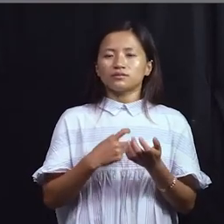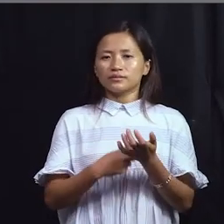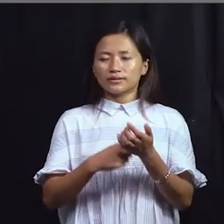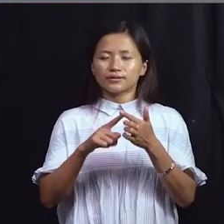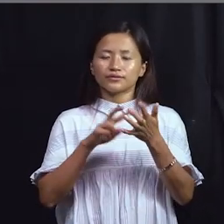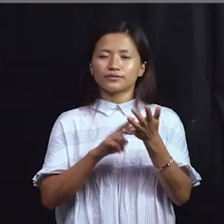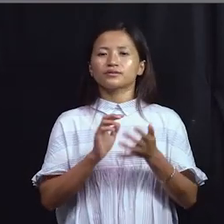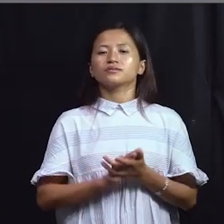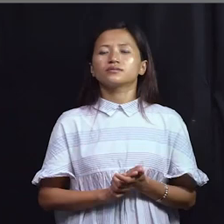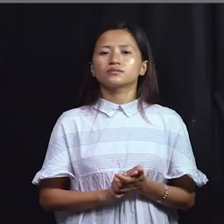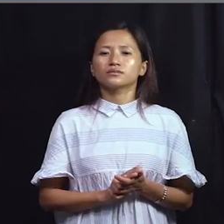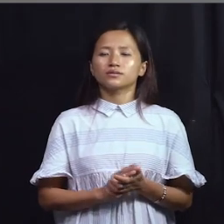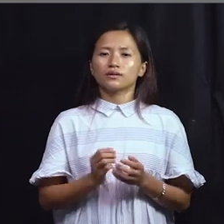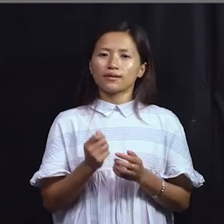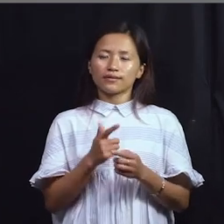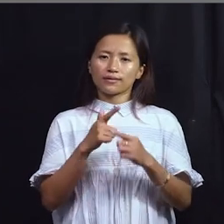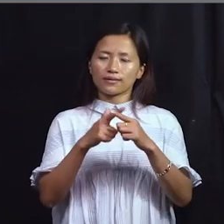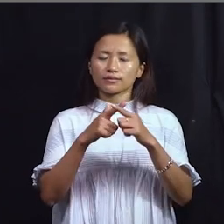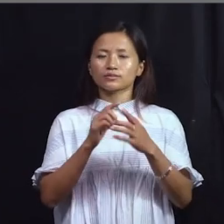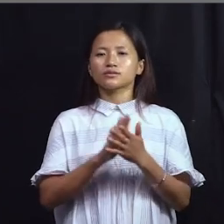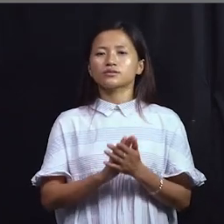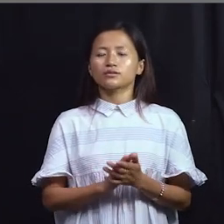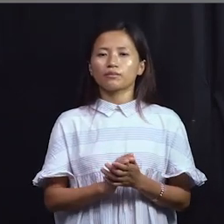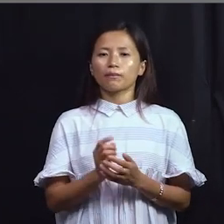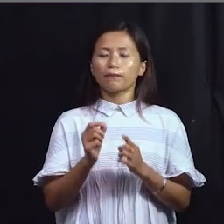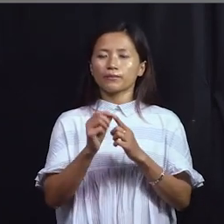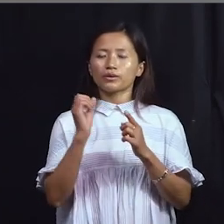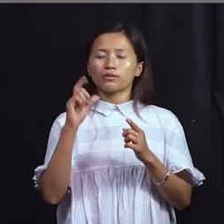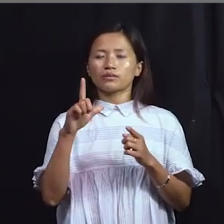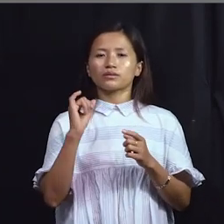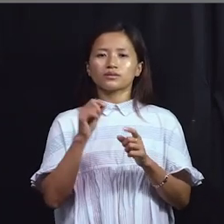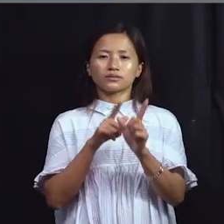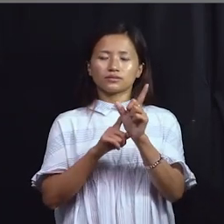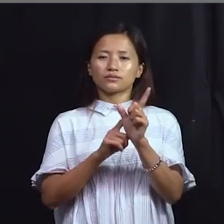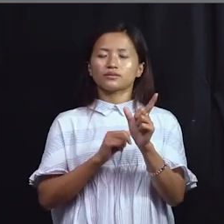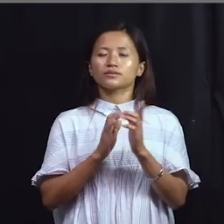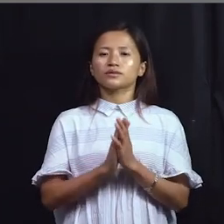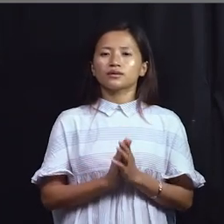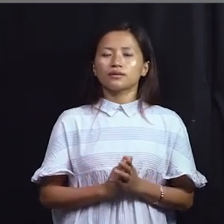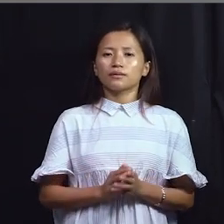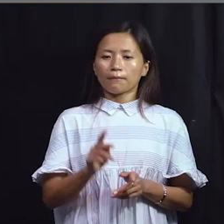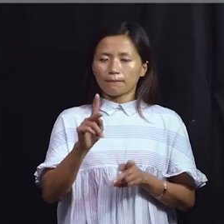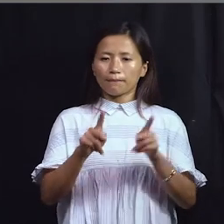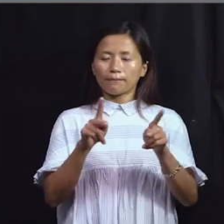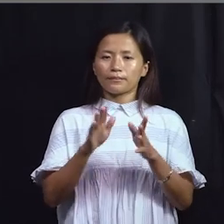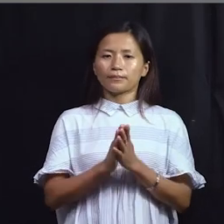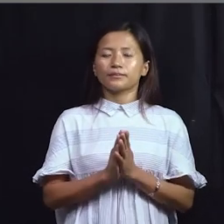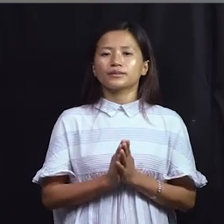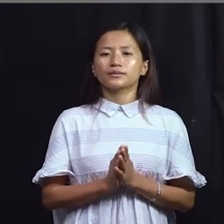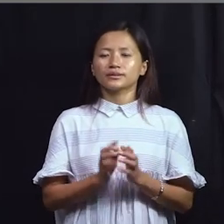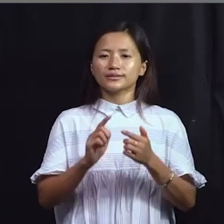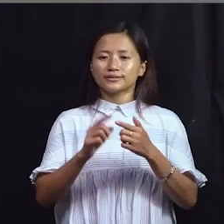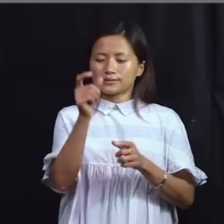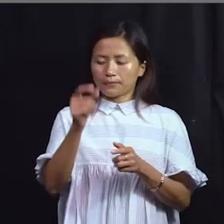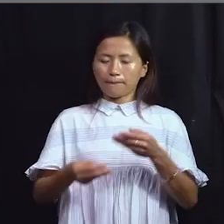policy, the government uses expenditure policy. And then lastly, we have management of public enterprises. So there are